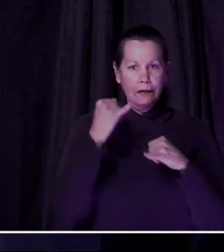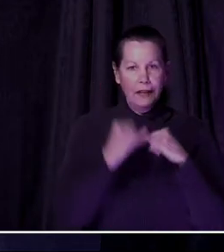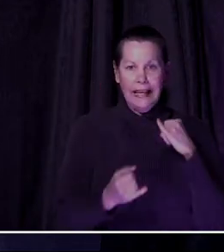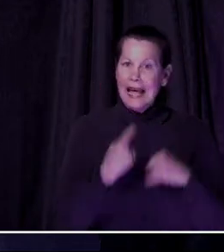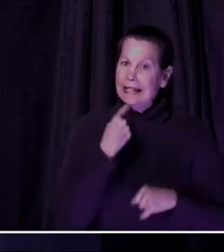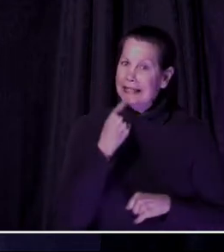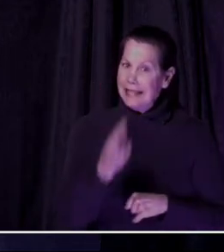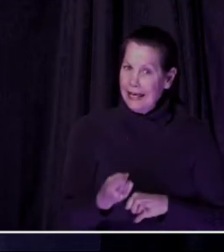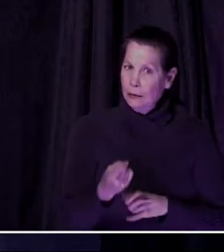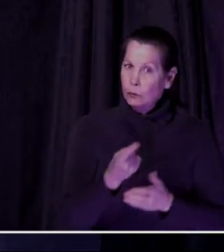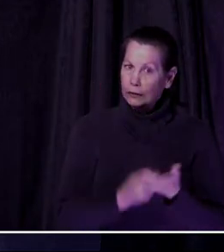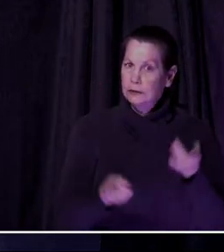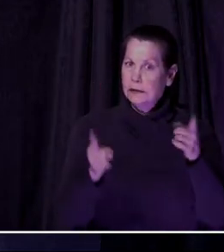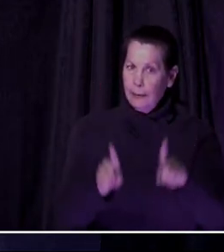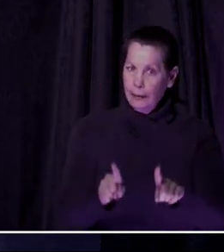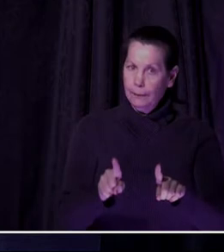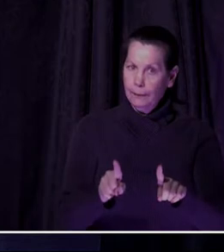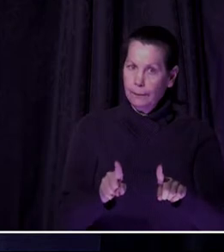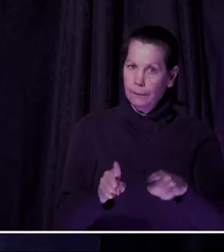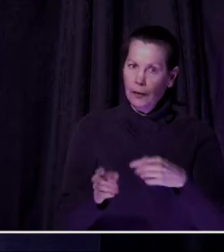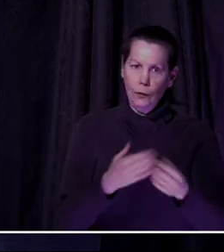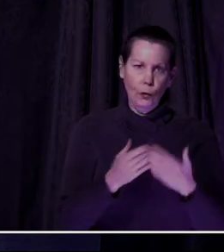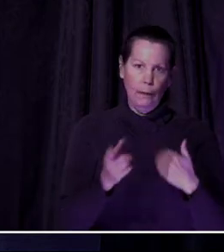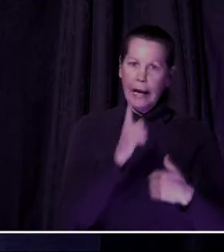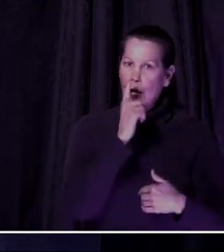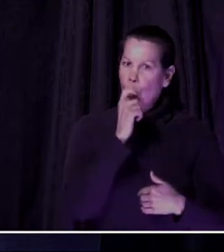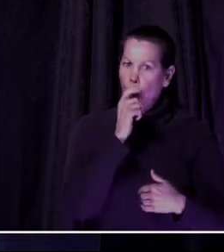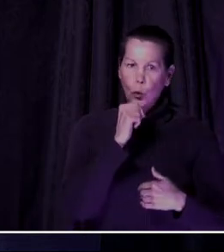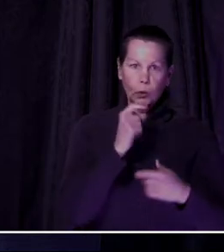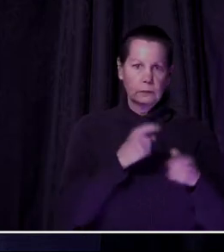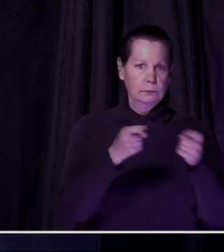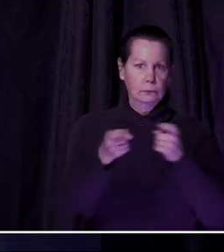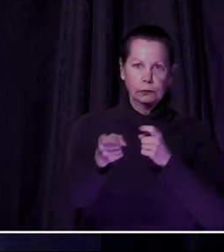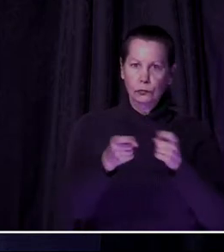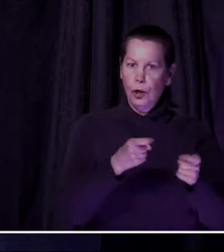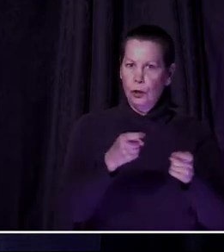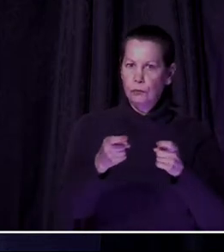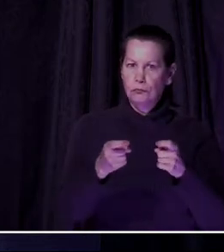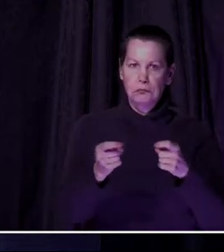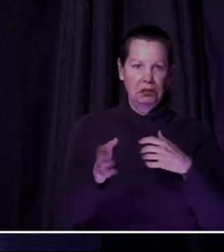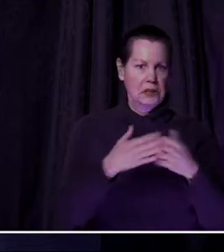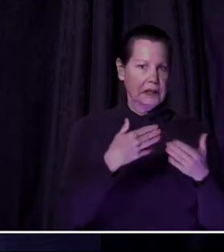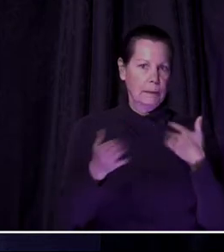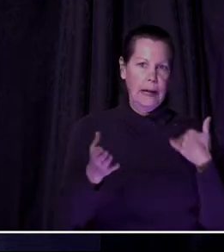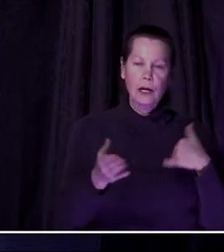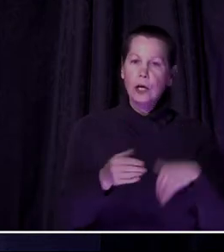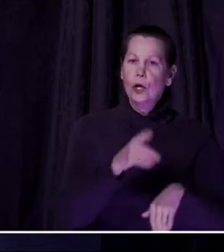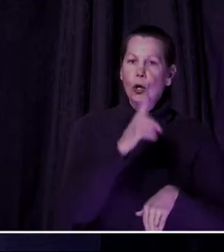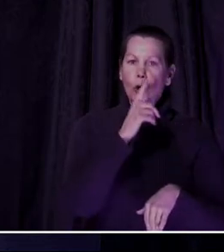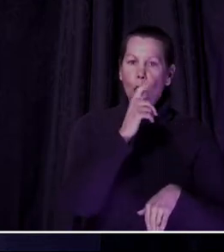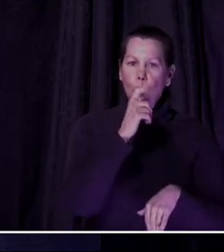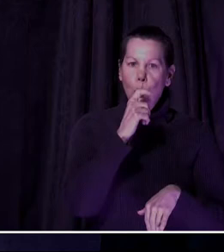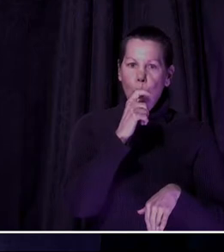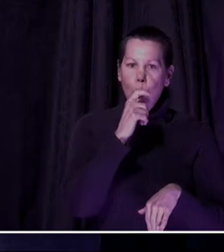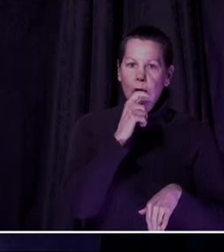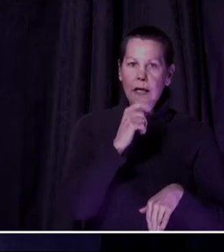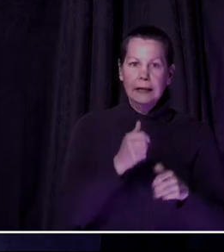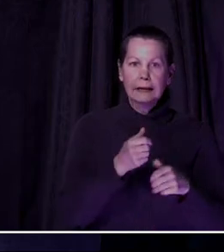say-so. No matter who's in office, okay? No matter who was the old